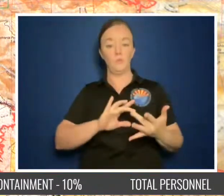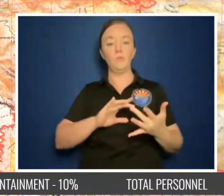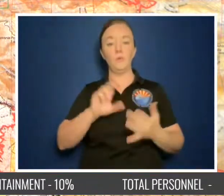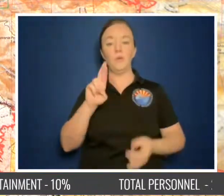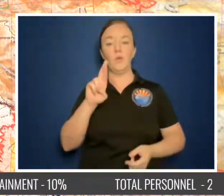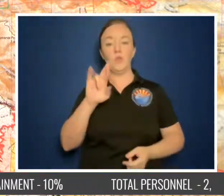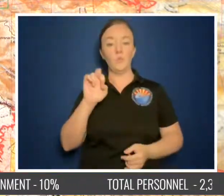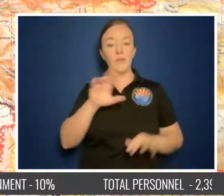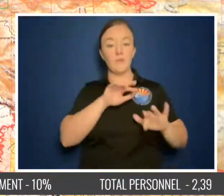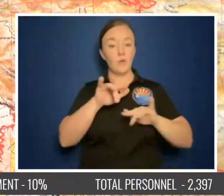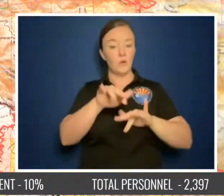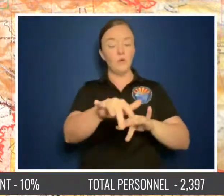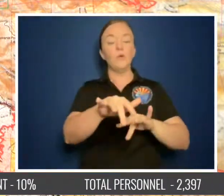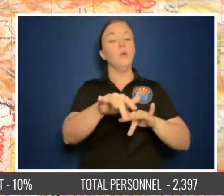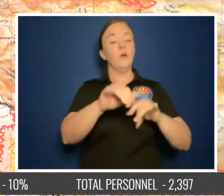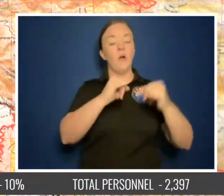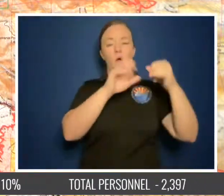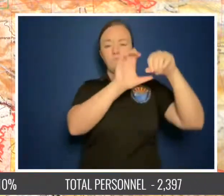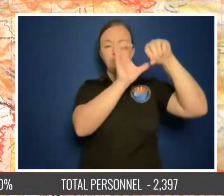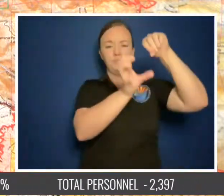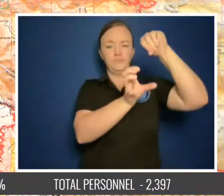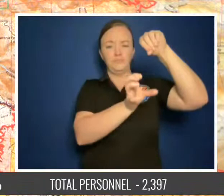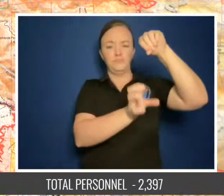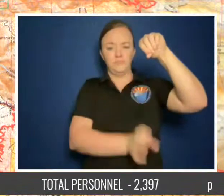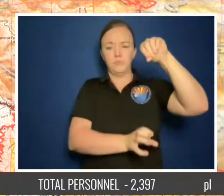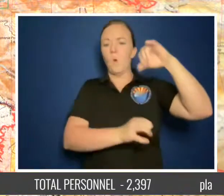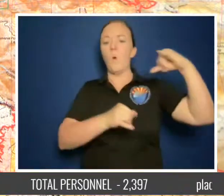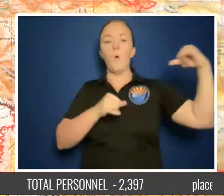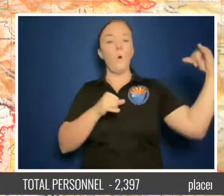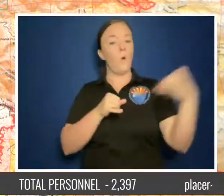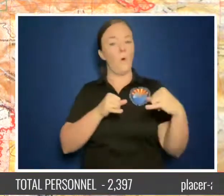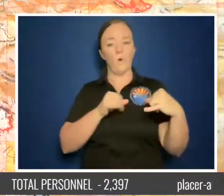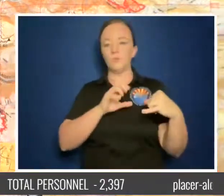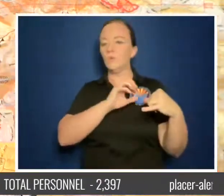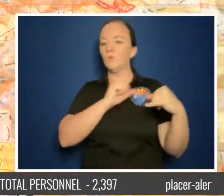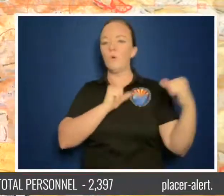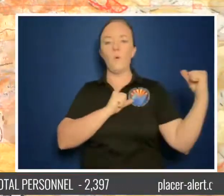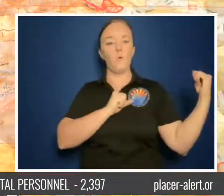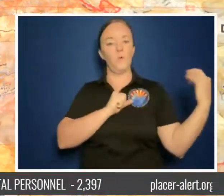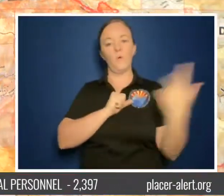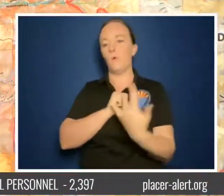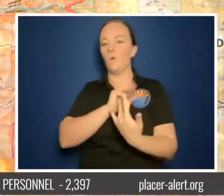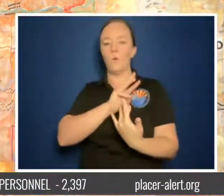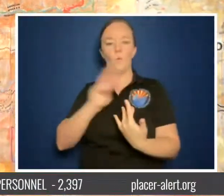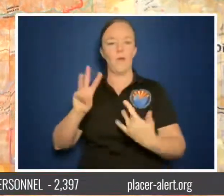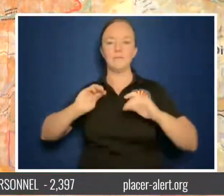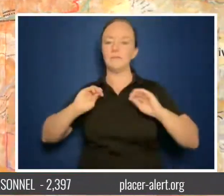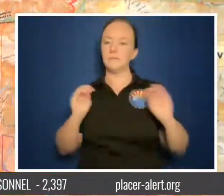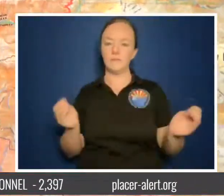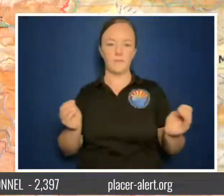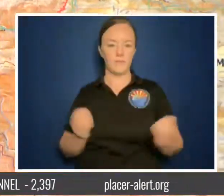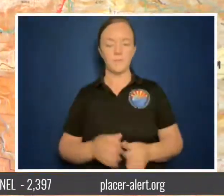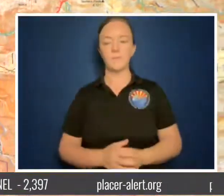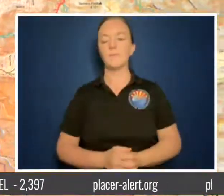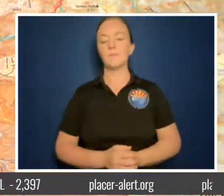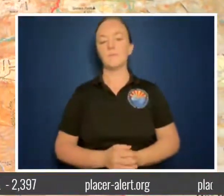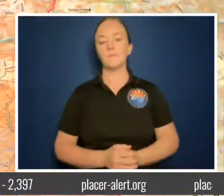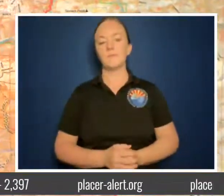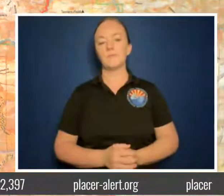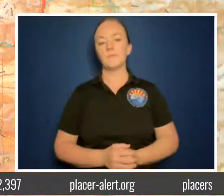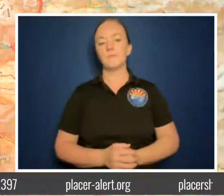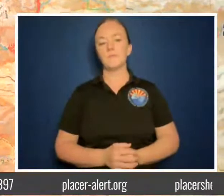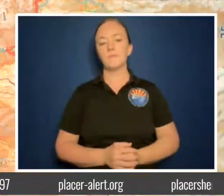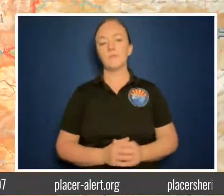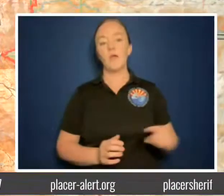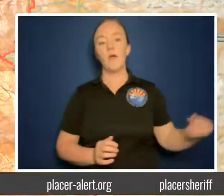it and has been holding no westerly progress to the fire. Moving up into Forest Hill proper, up towards Michigan